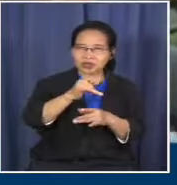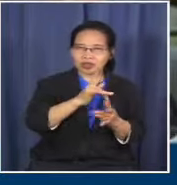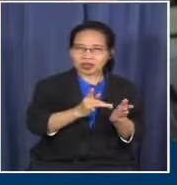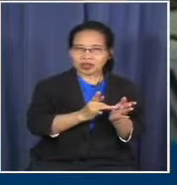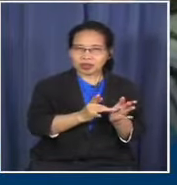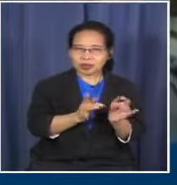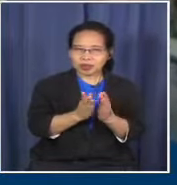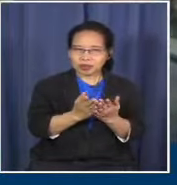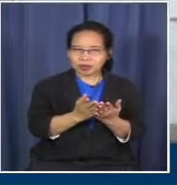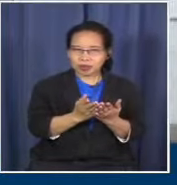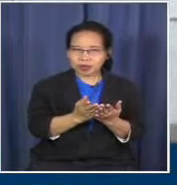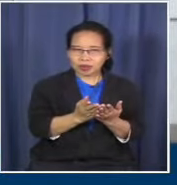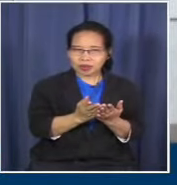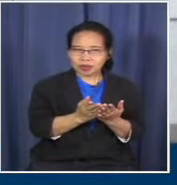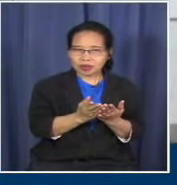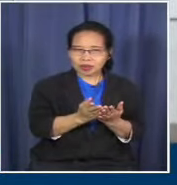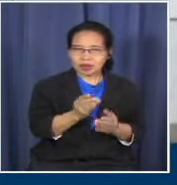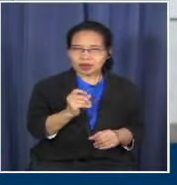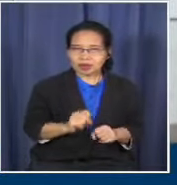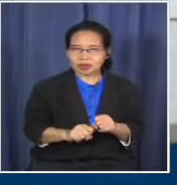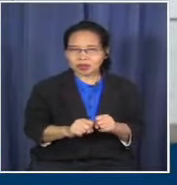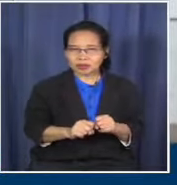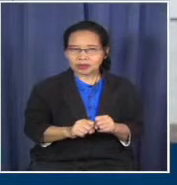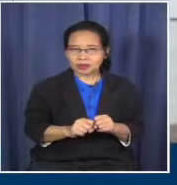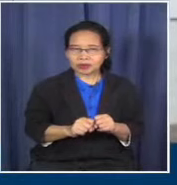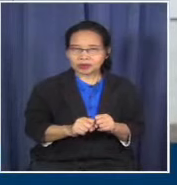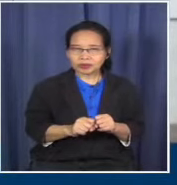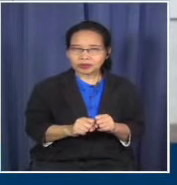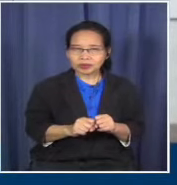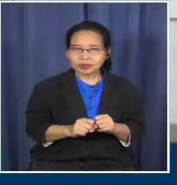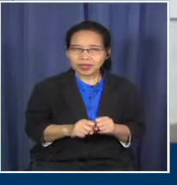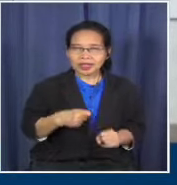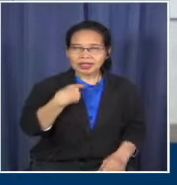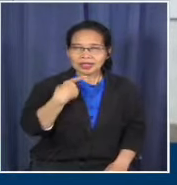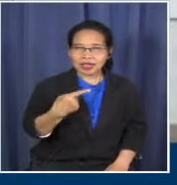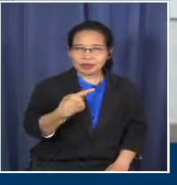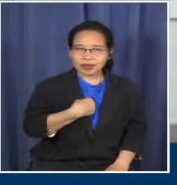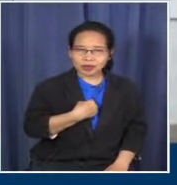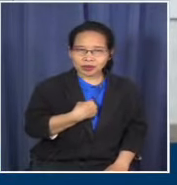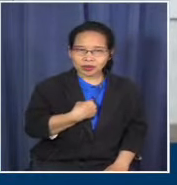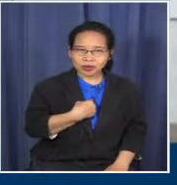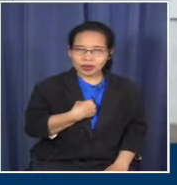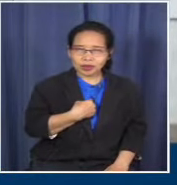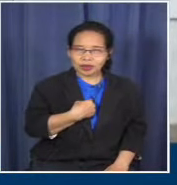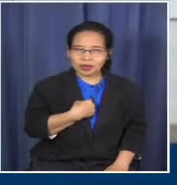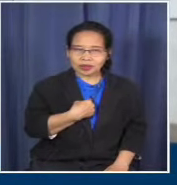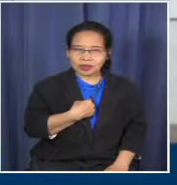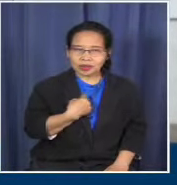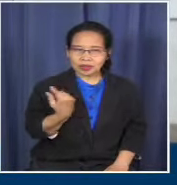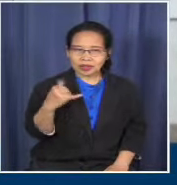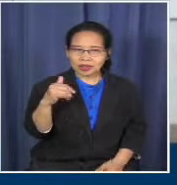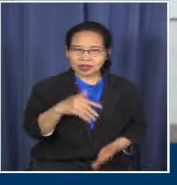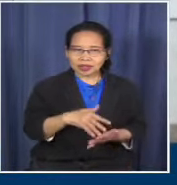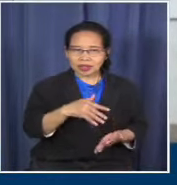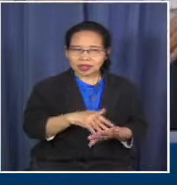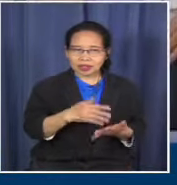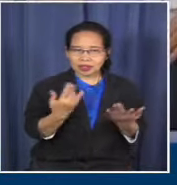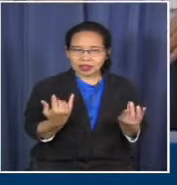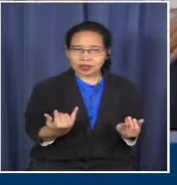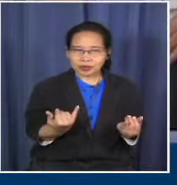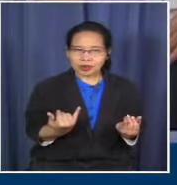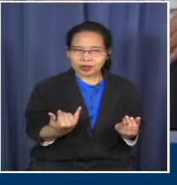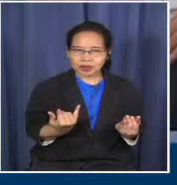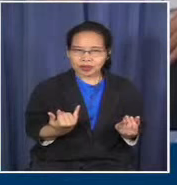Bible. Kaya, yung sinasabi ko kanina, isa pa na kanina. So what I was saying